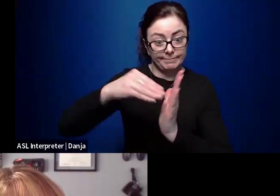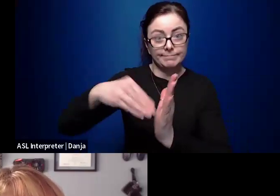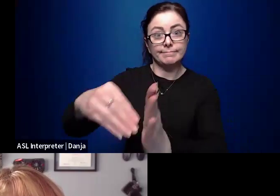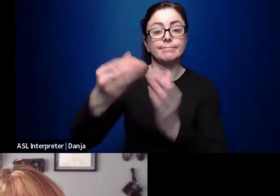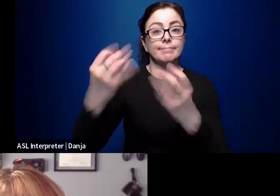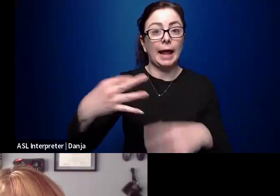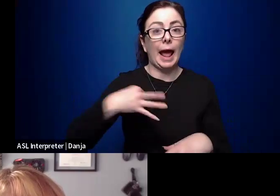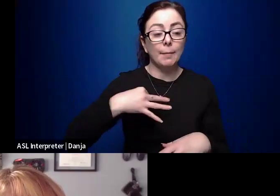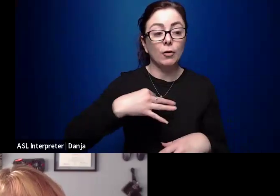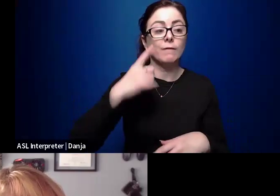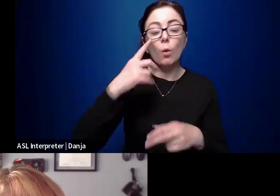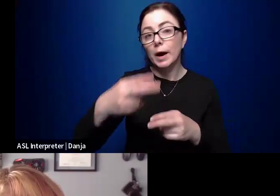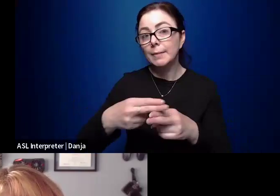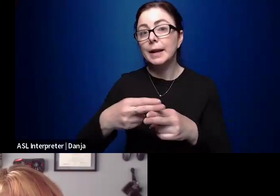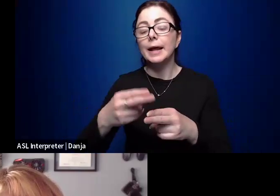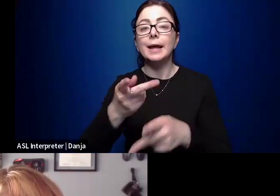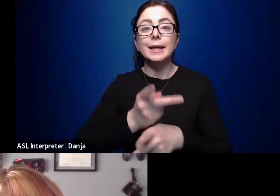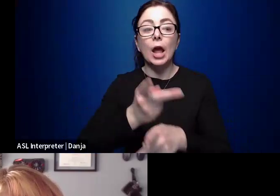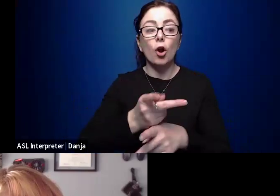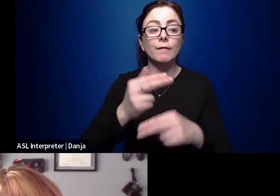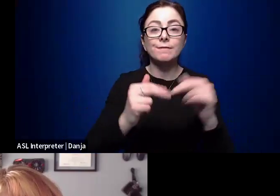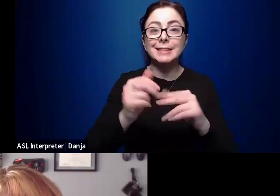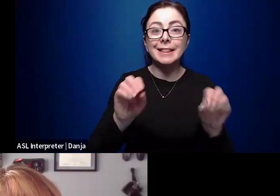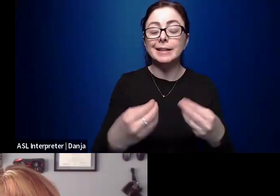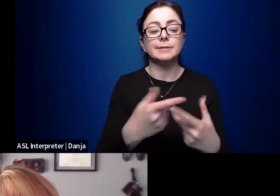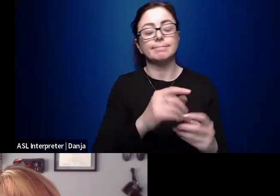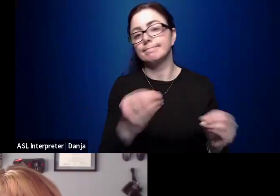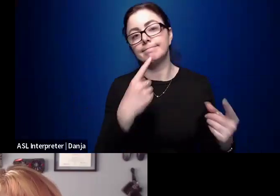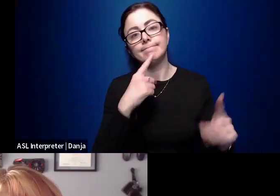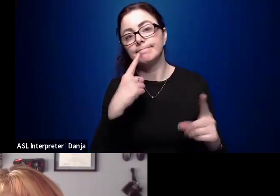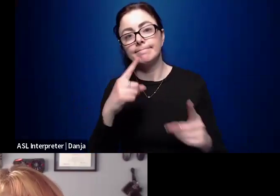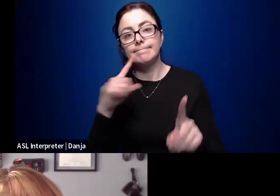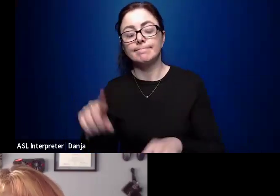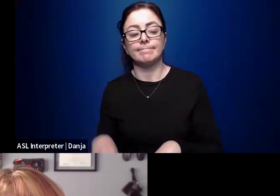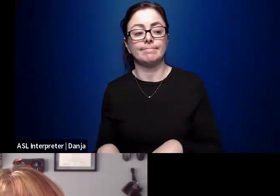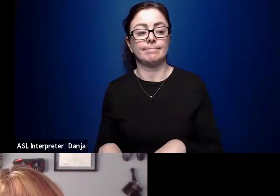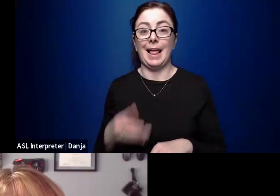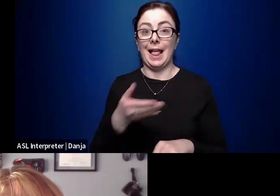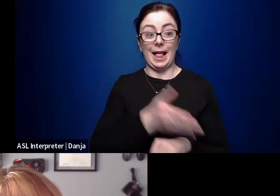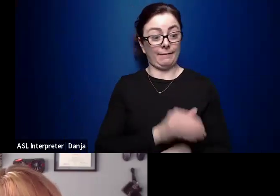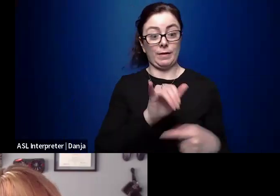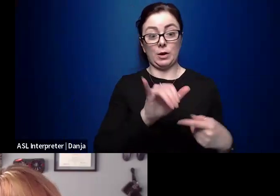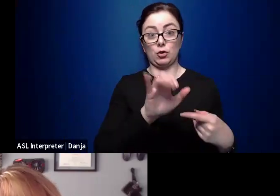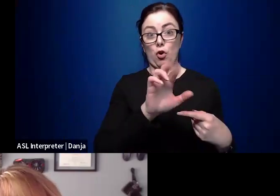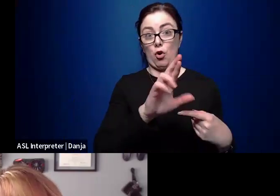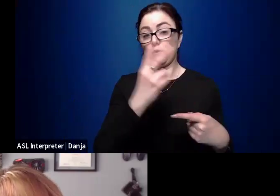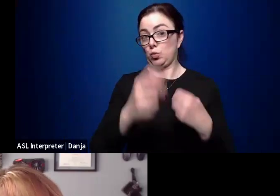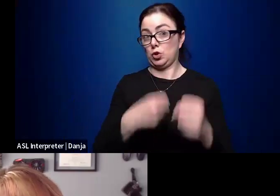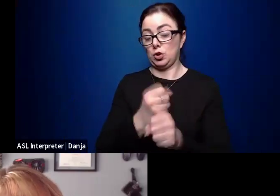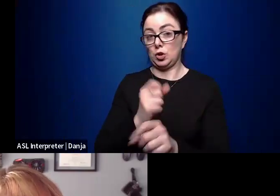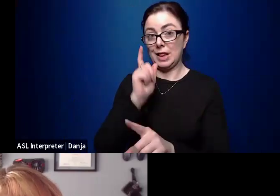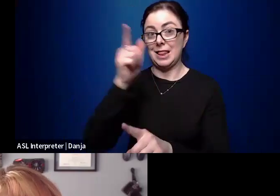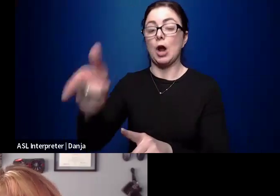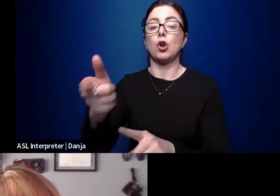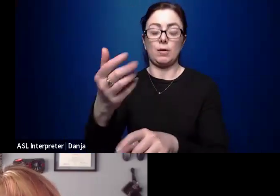facilities, to no avail. 2 years after that ER trip, we got the call.